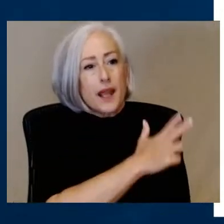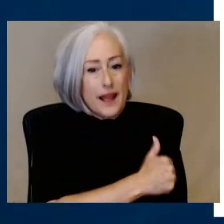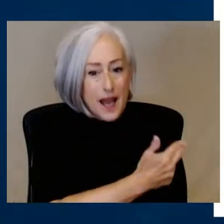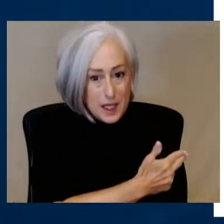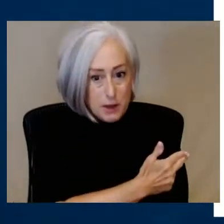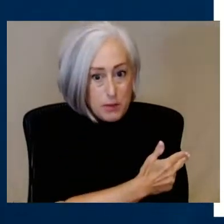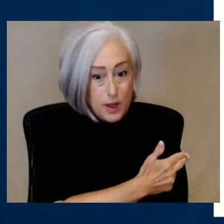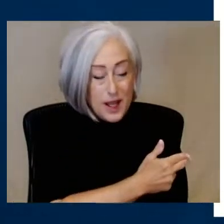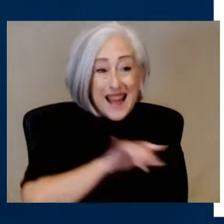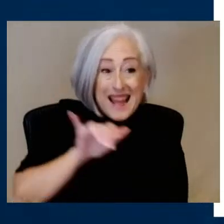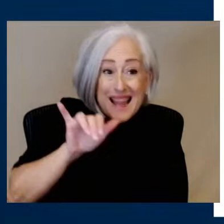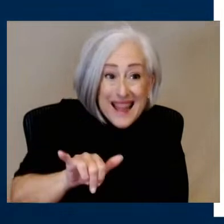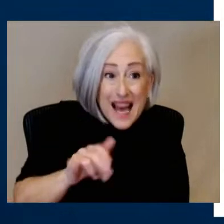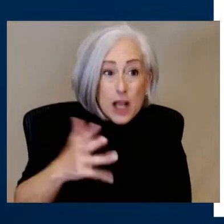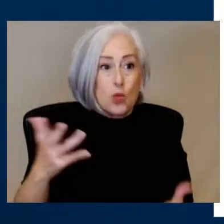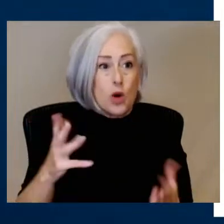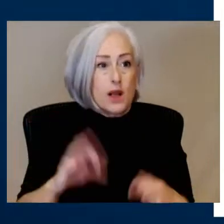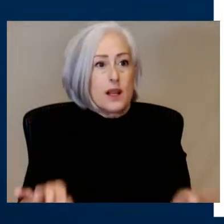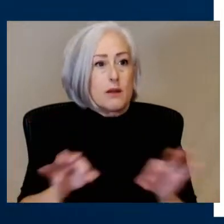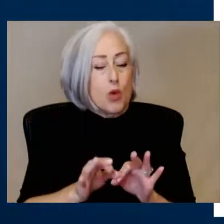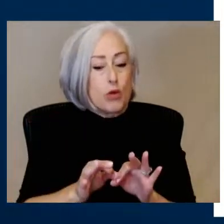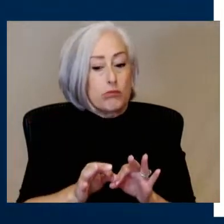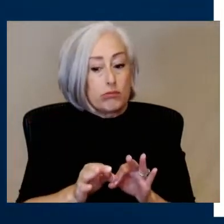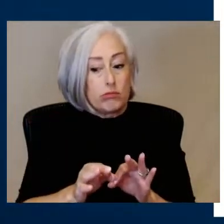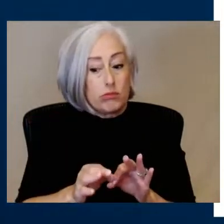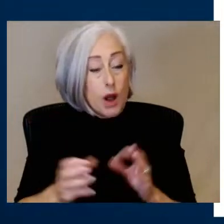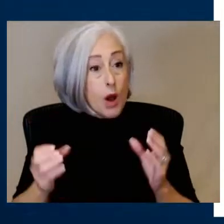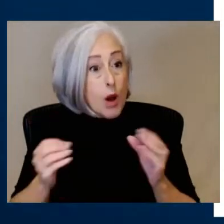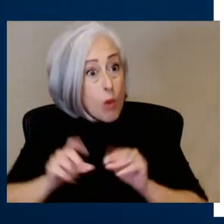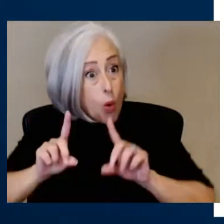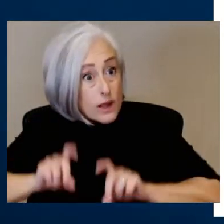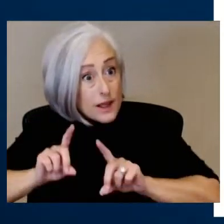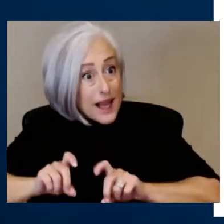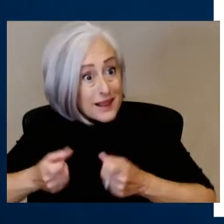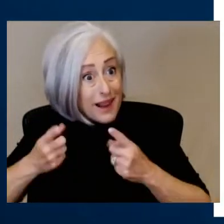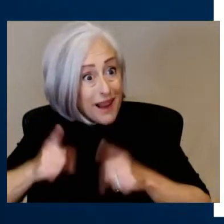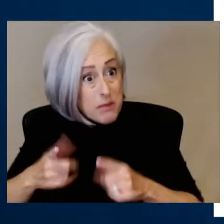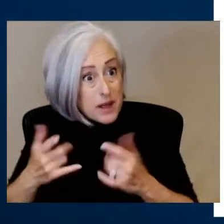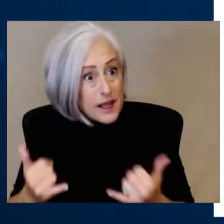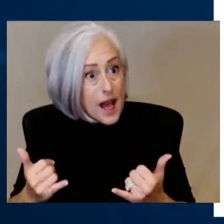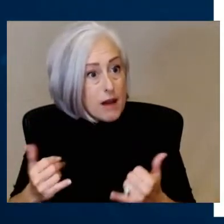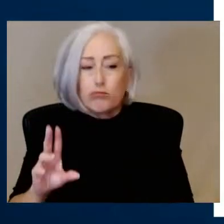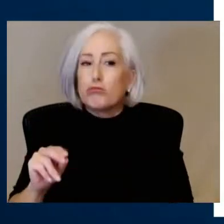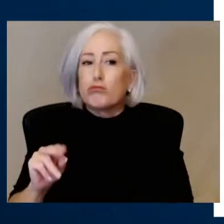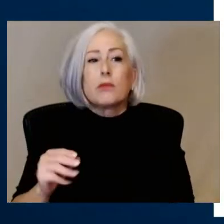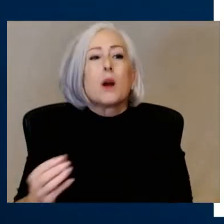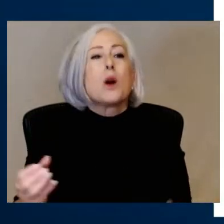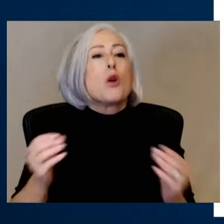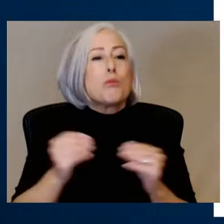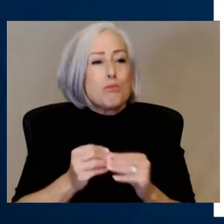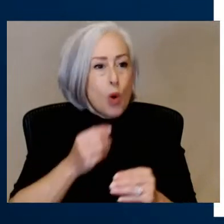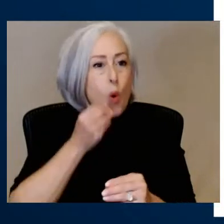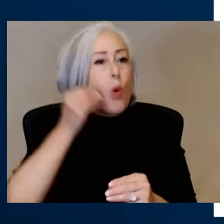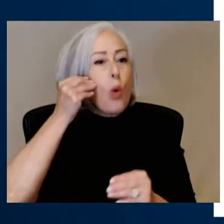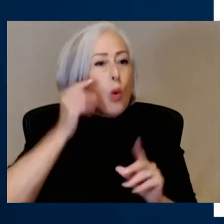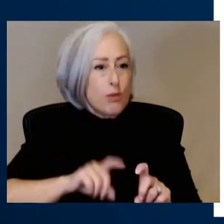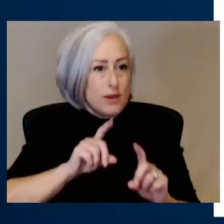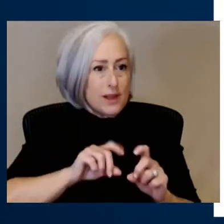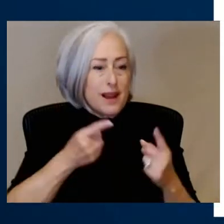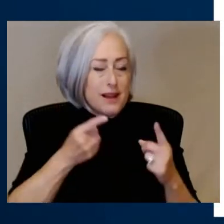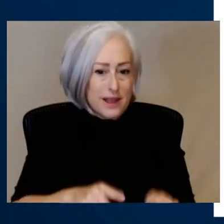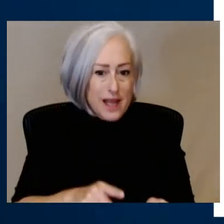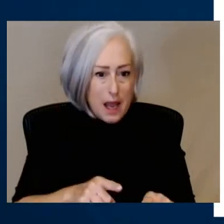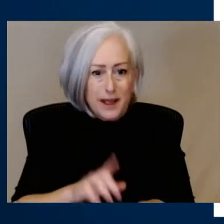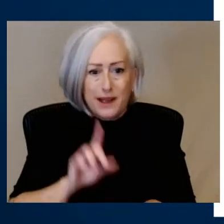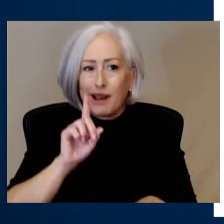don't do so much testing. It's basically at-home testing. It's not being reported. We really can't follow testing very well. The number of people who are positive, anywhere from 5